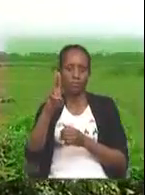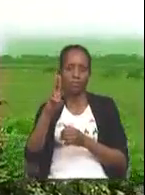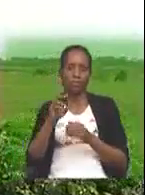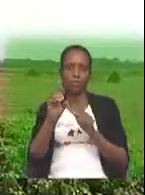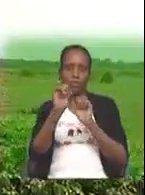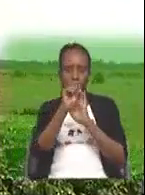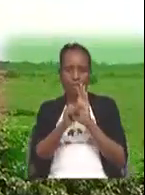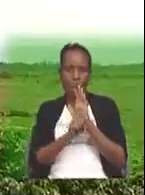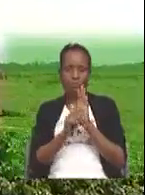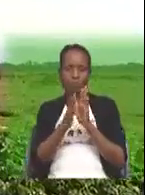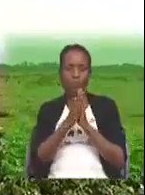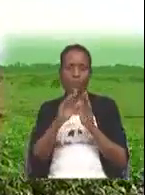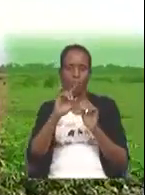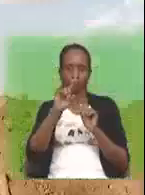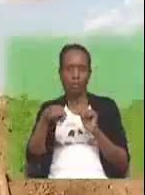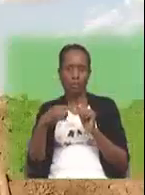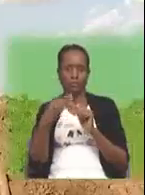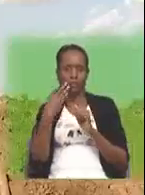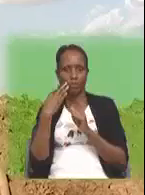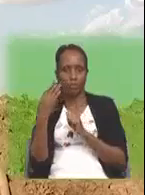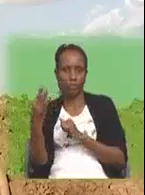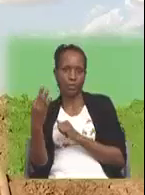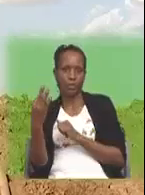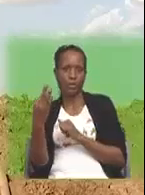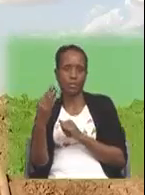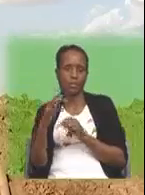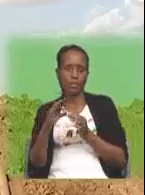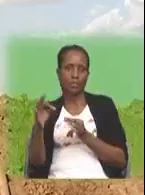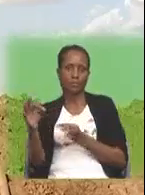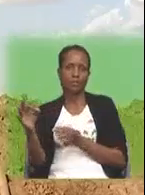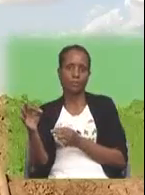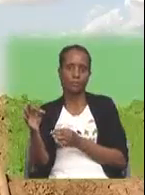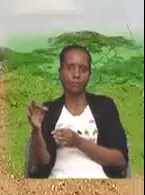with 1,400 acres.